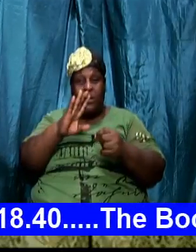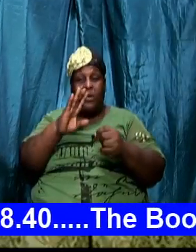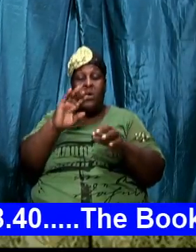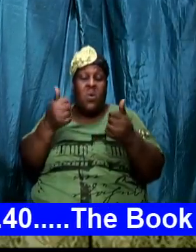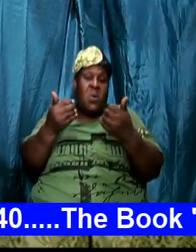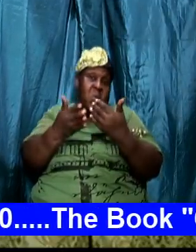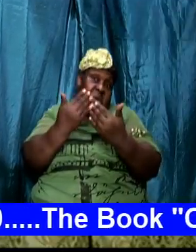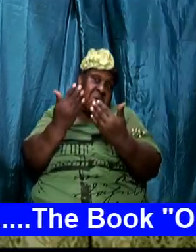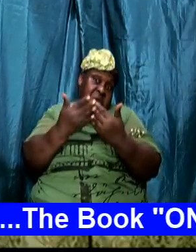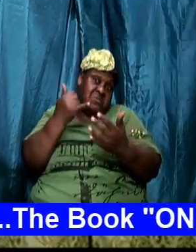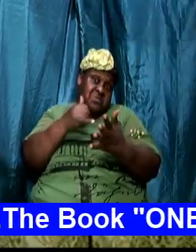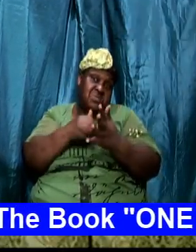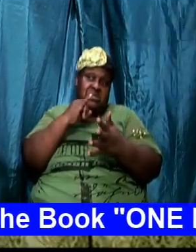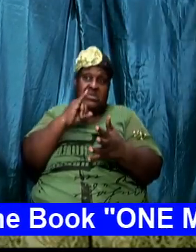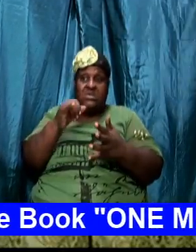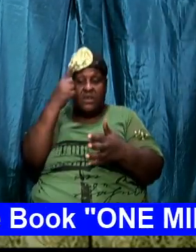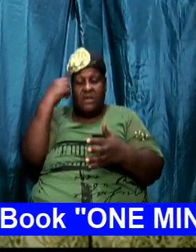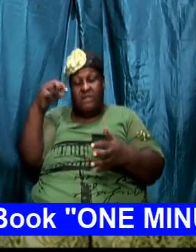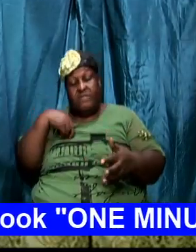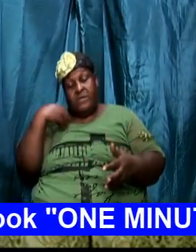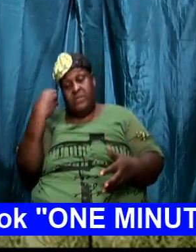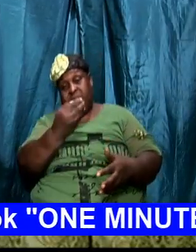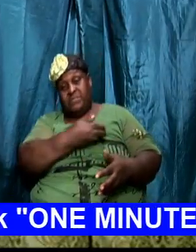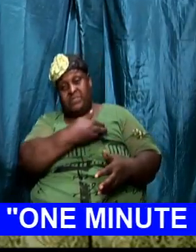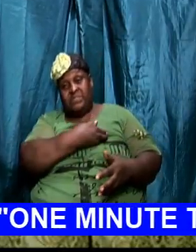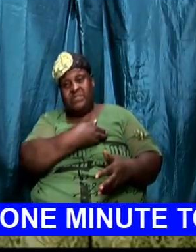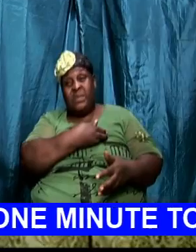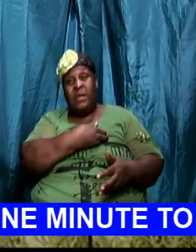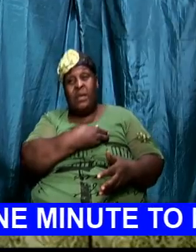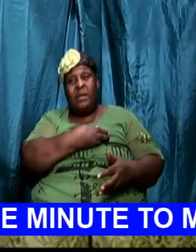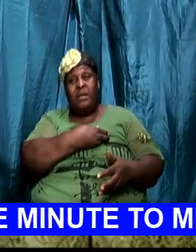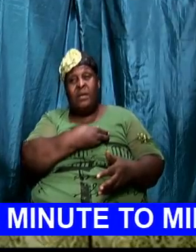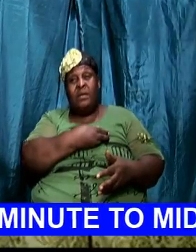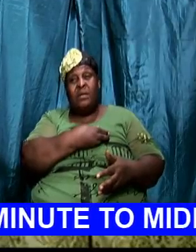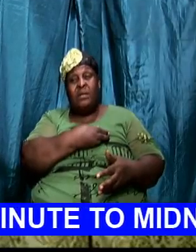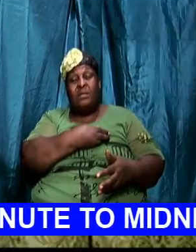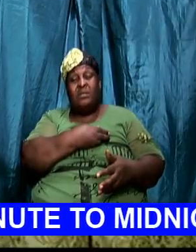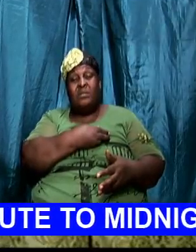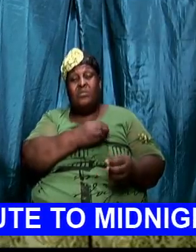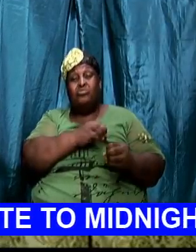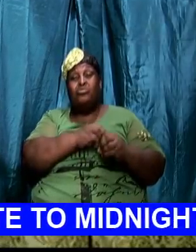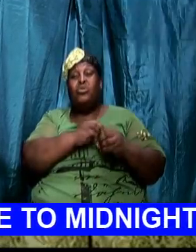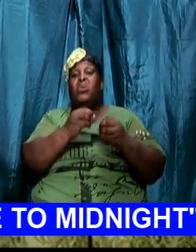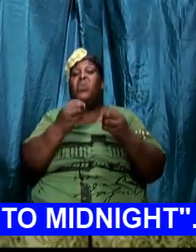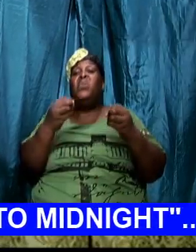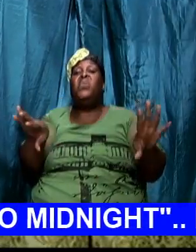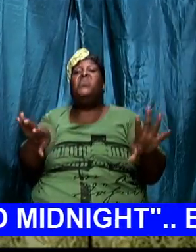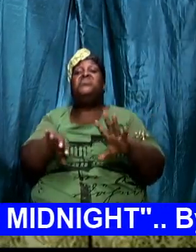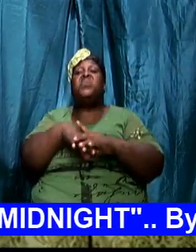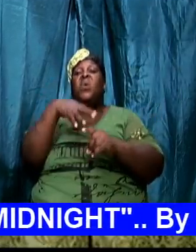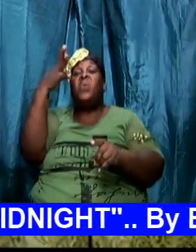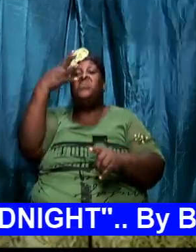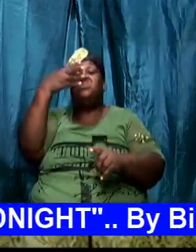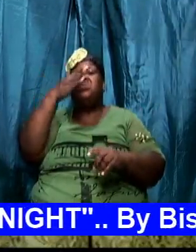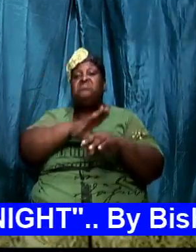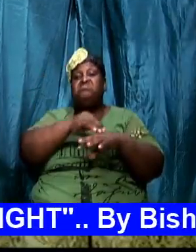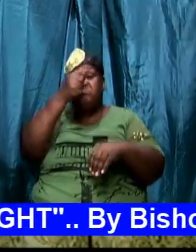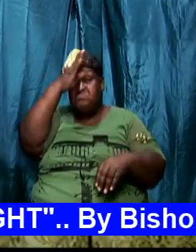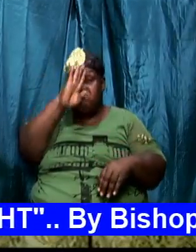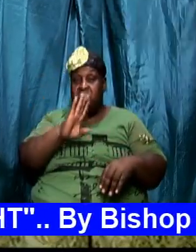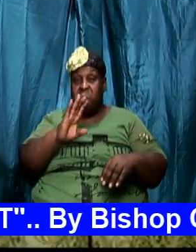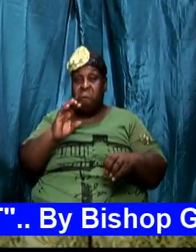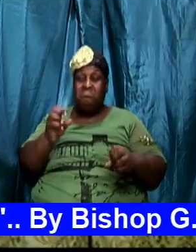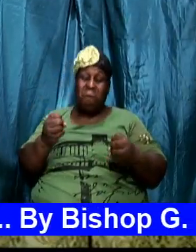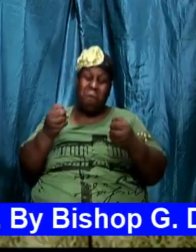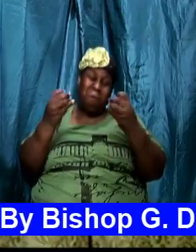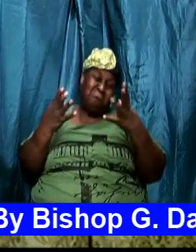is for us to veer off track. A lot of God's people today